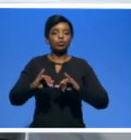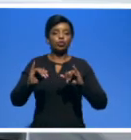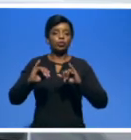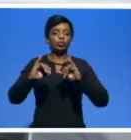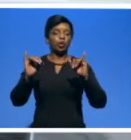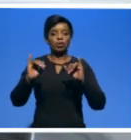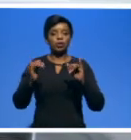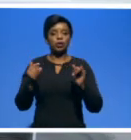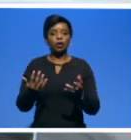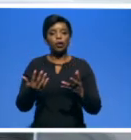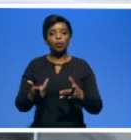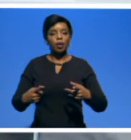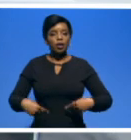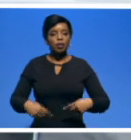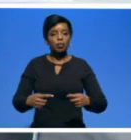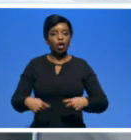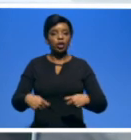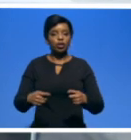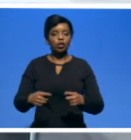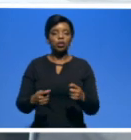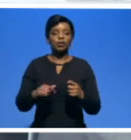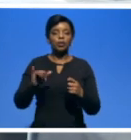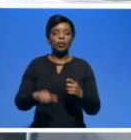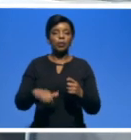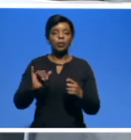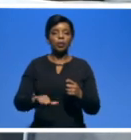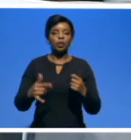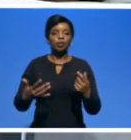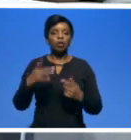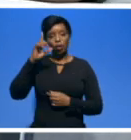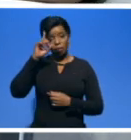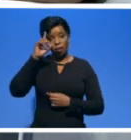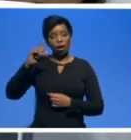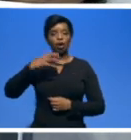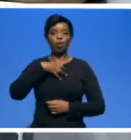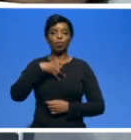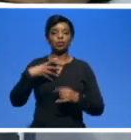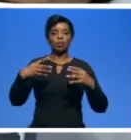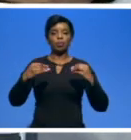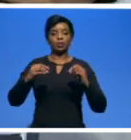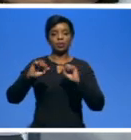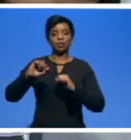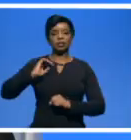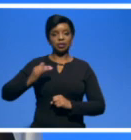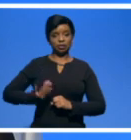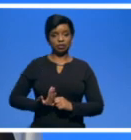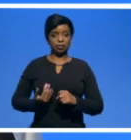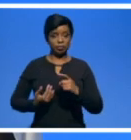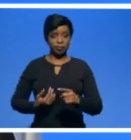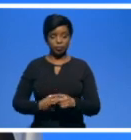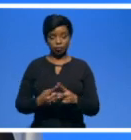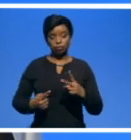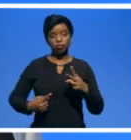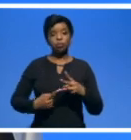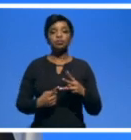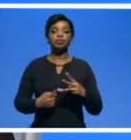low expenditure on women-owned businesses, particularly on Black women-owned businesses. And that brings me to the third point, Hore, the